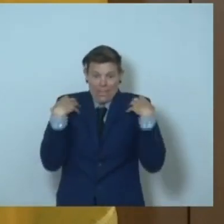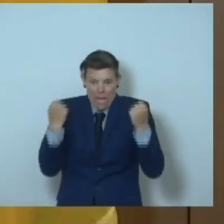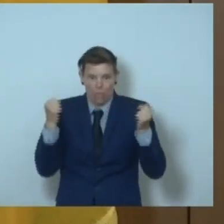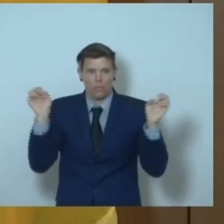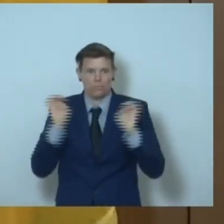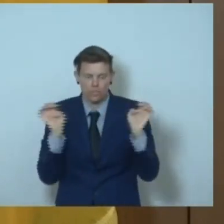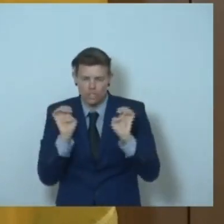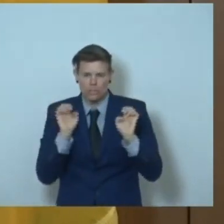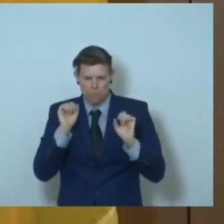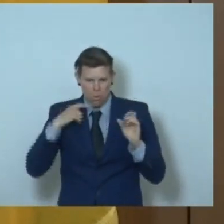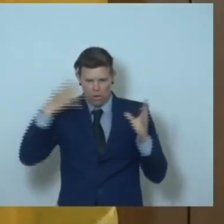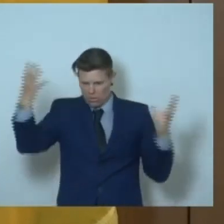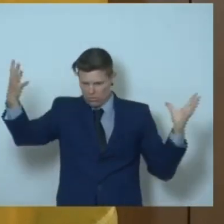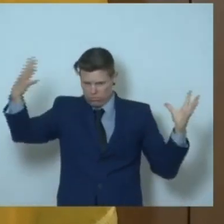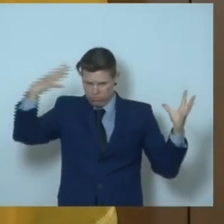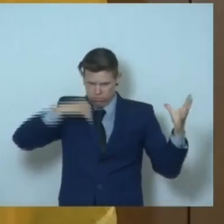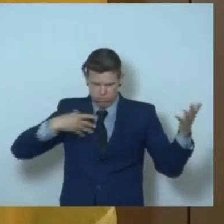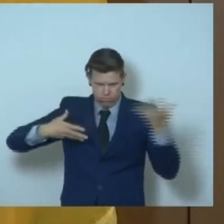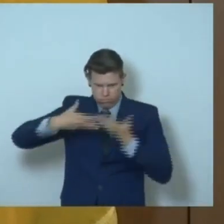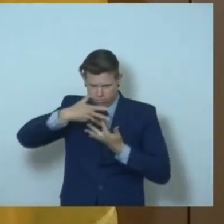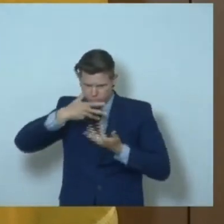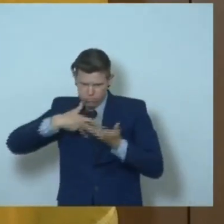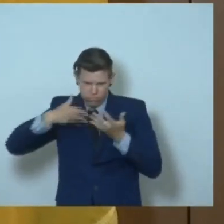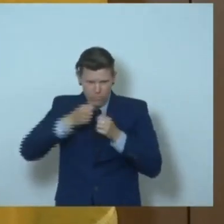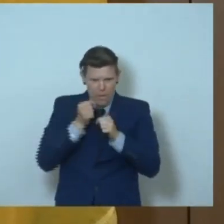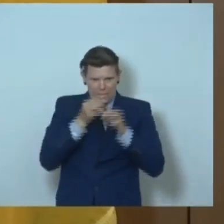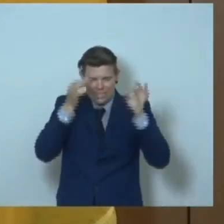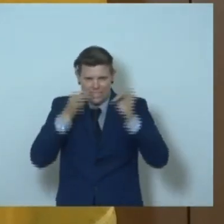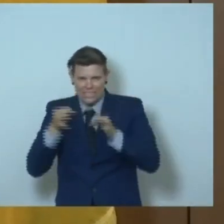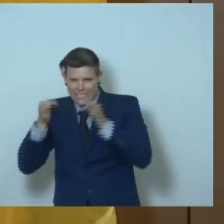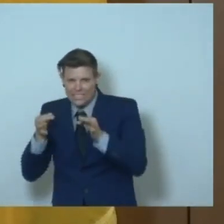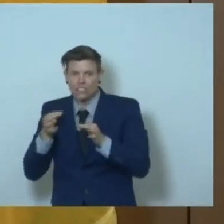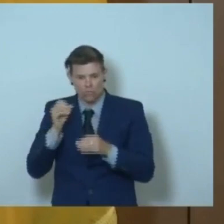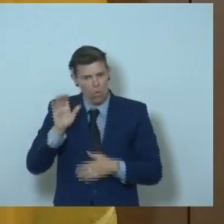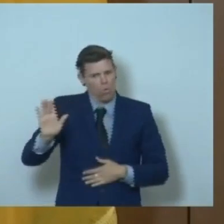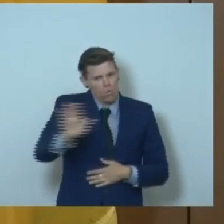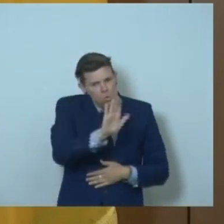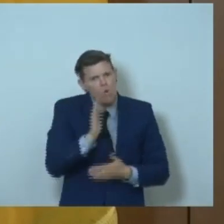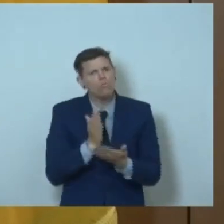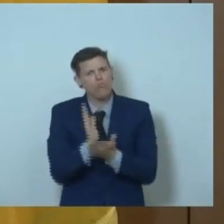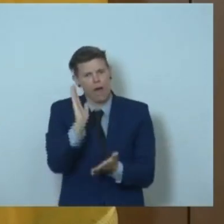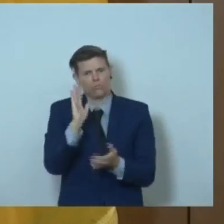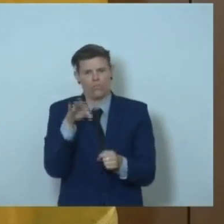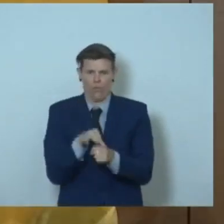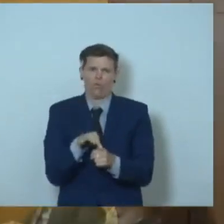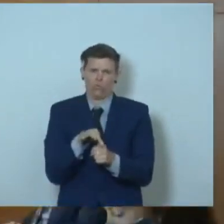shifts that protect New Mexicans and their right to vote. So good for the New Mexico State Legislature.